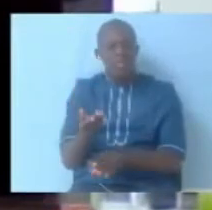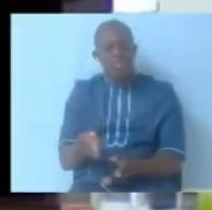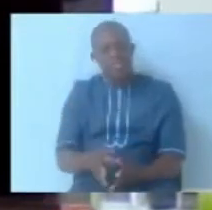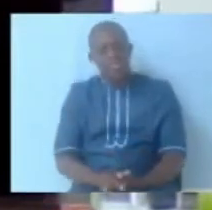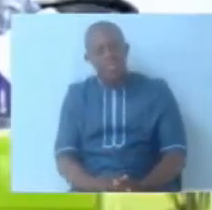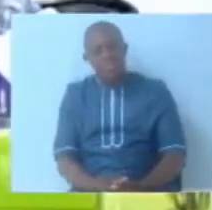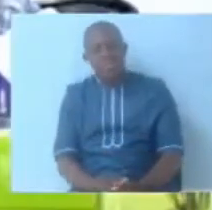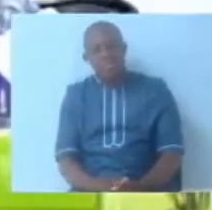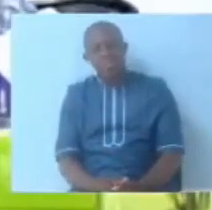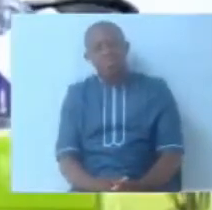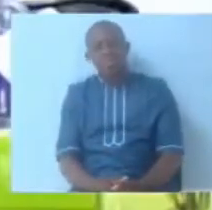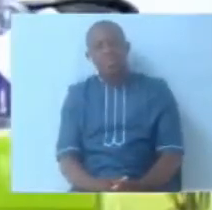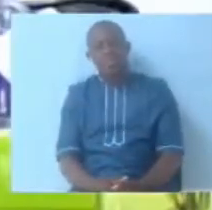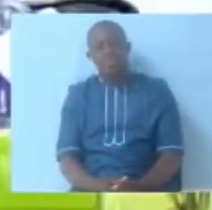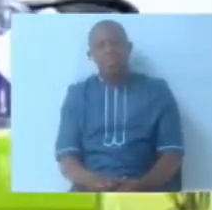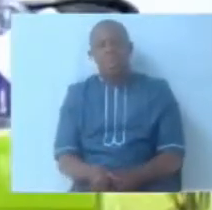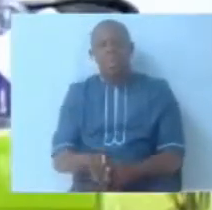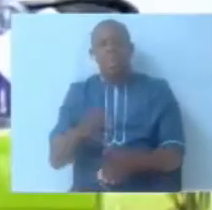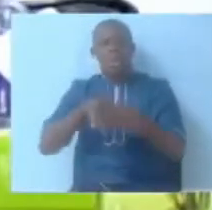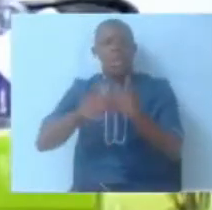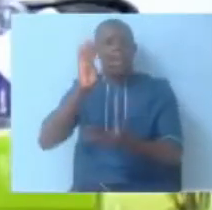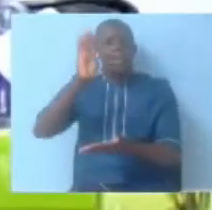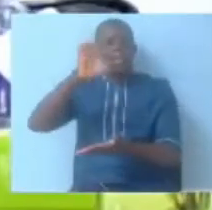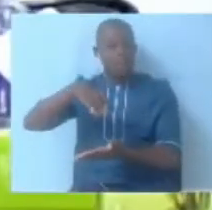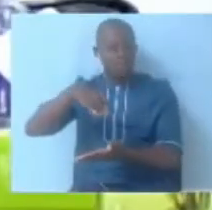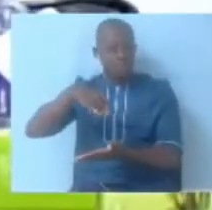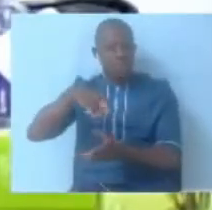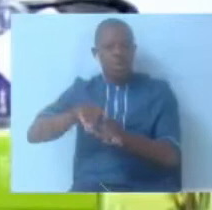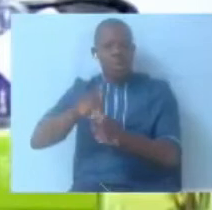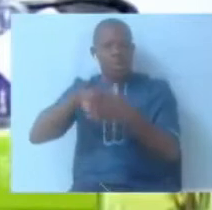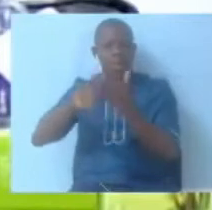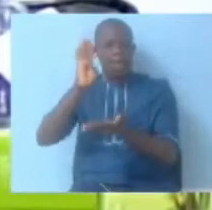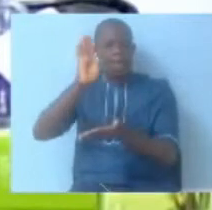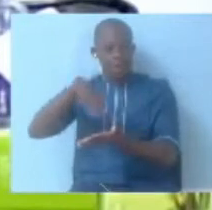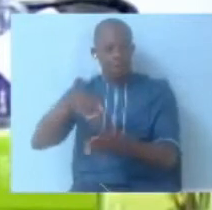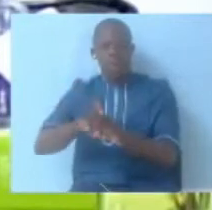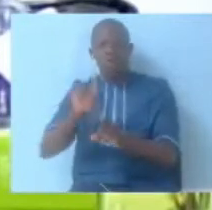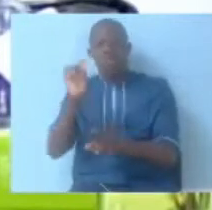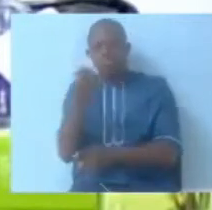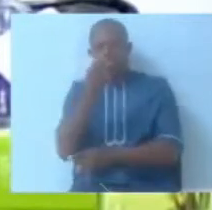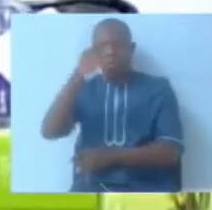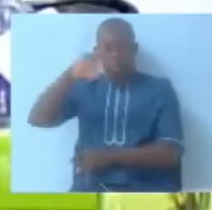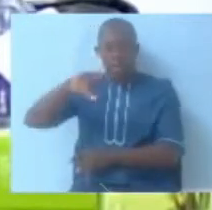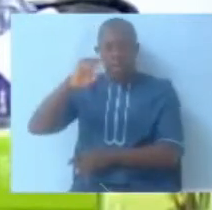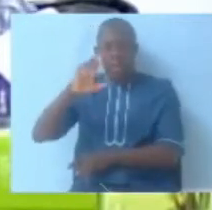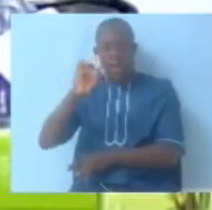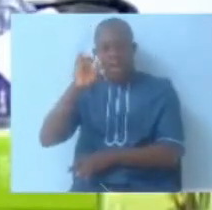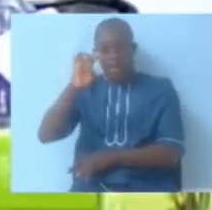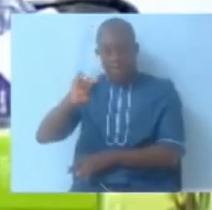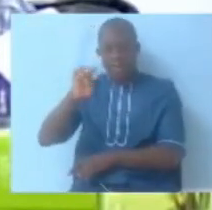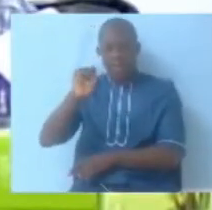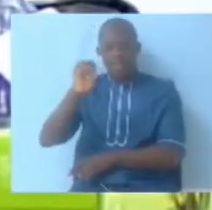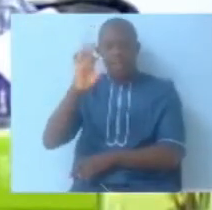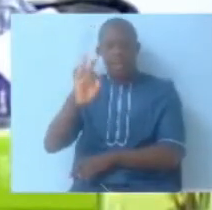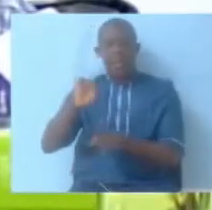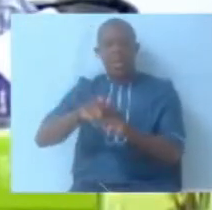It's situated in Banjul at the junction of New Primate Street and Boxbar Road. New Primate Street